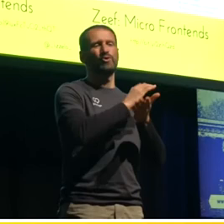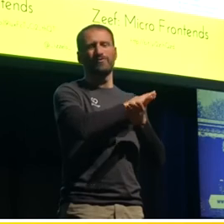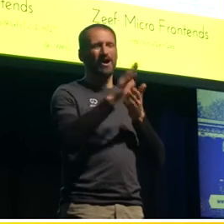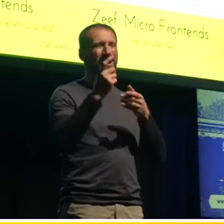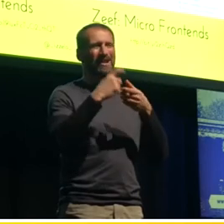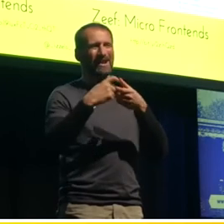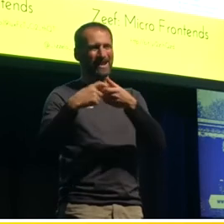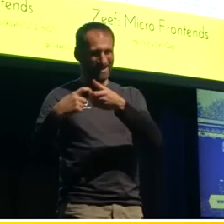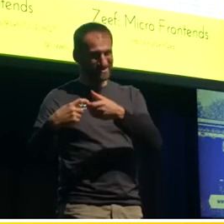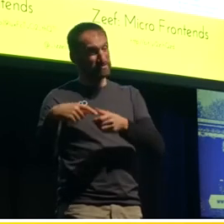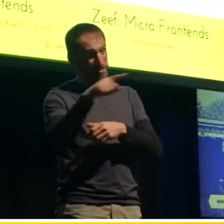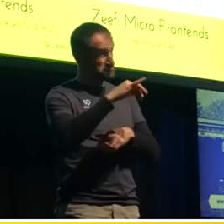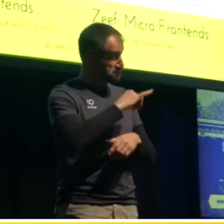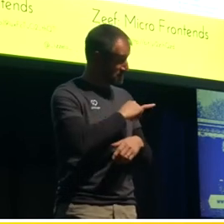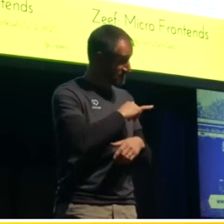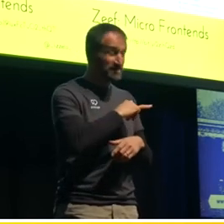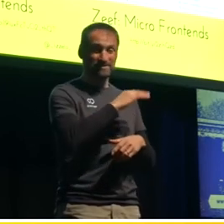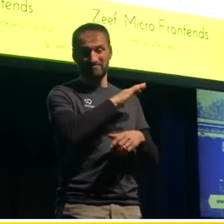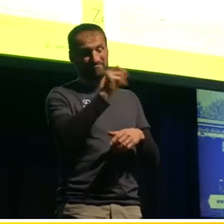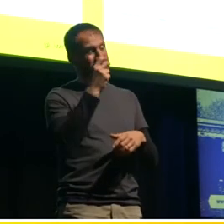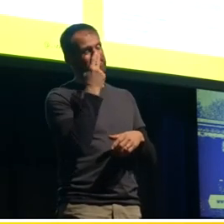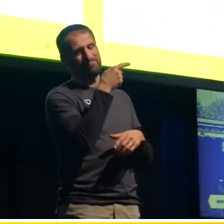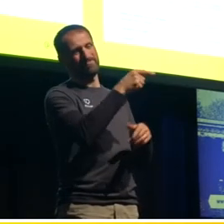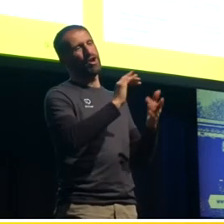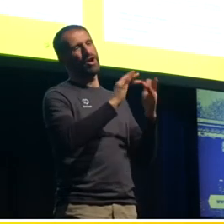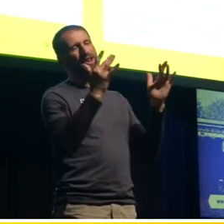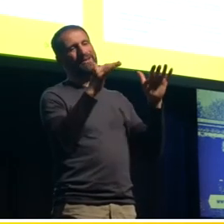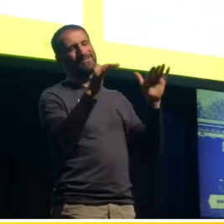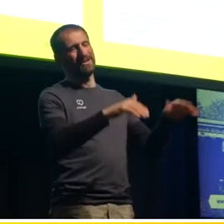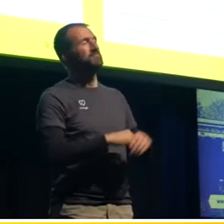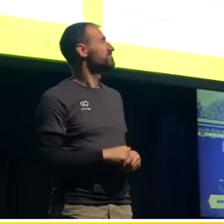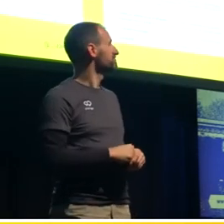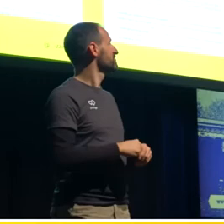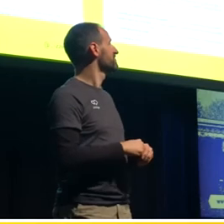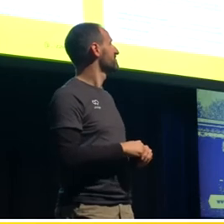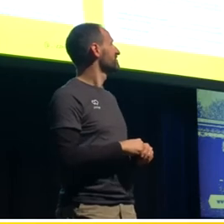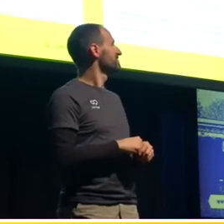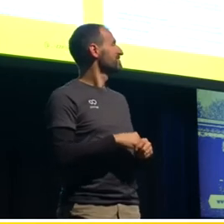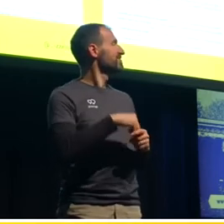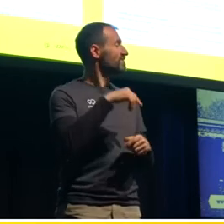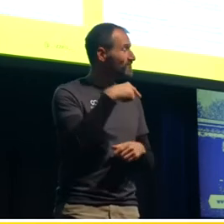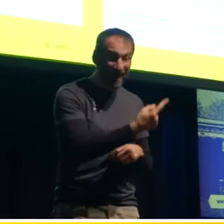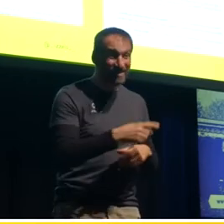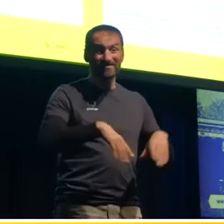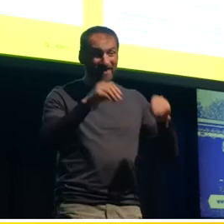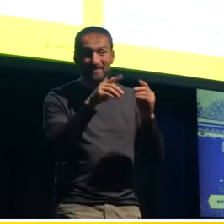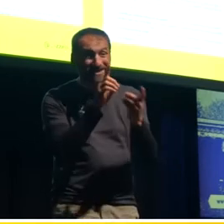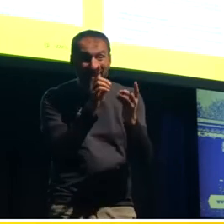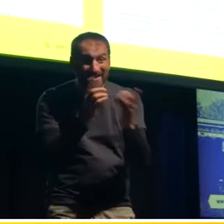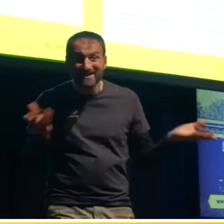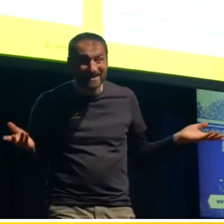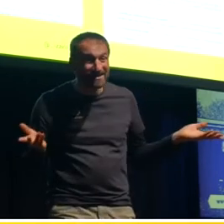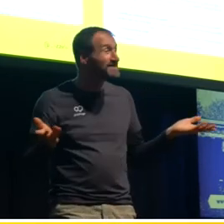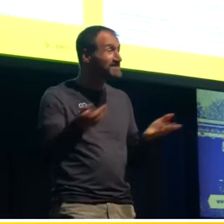articles, everything I found there. That's all online. And then start dating. Look at those. Look